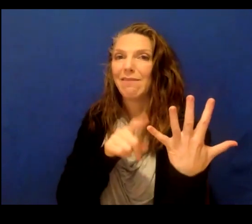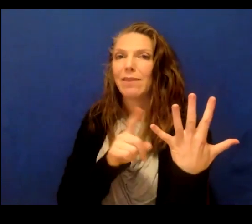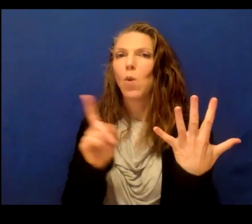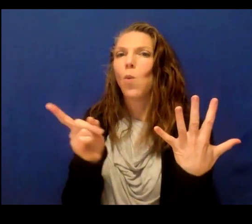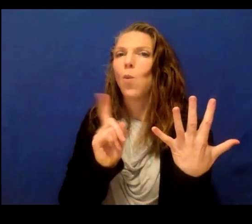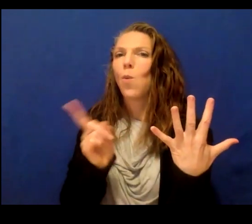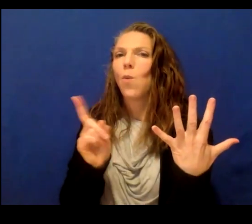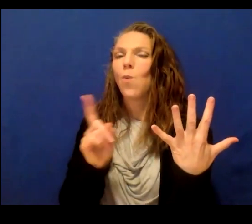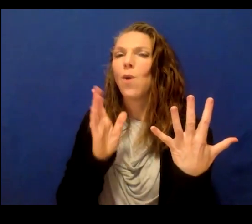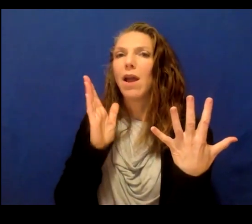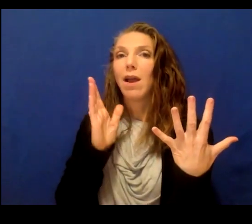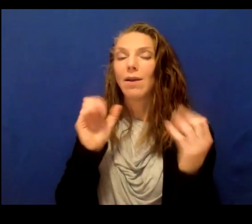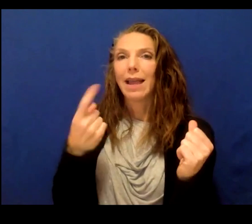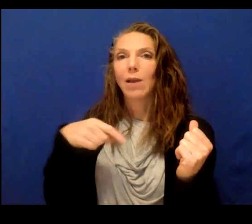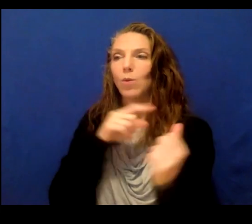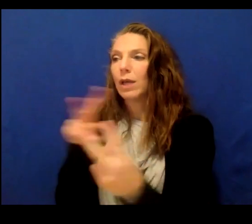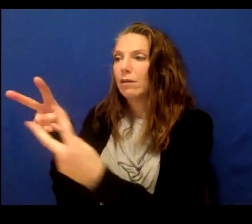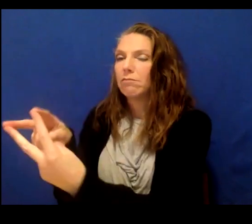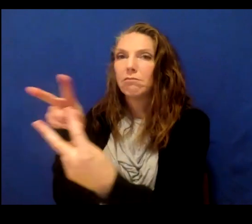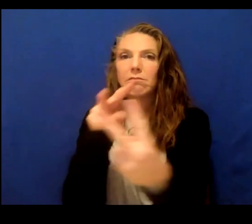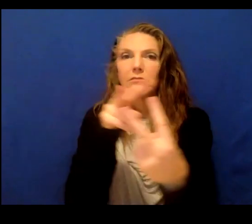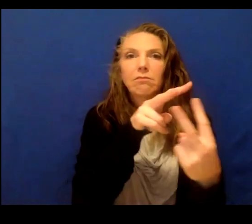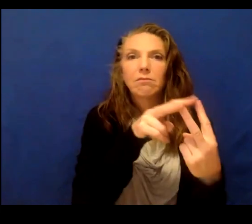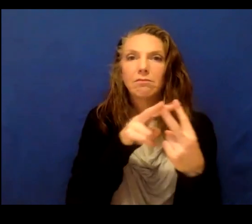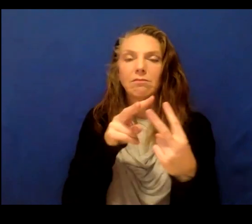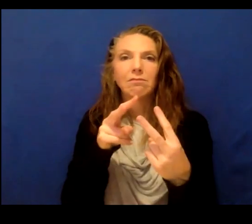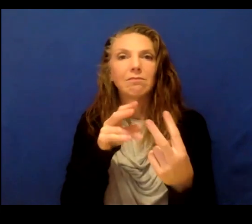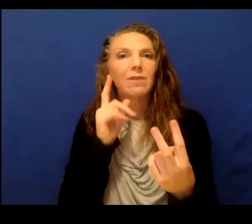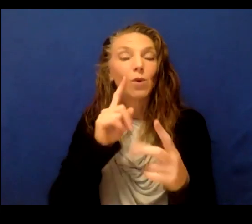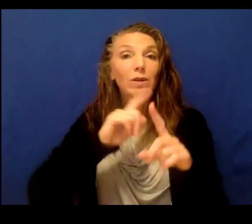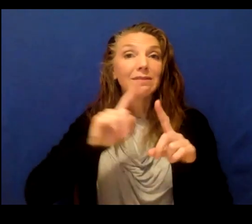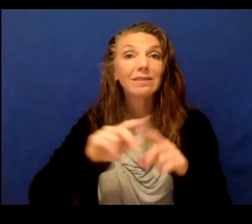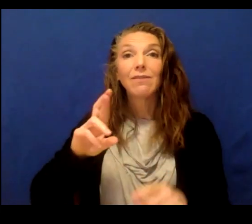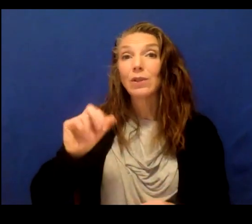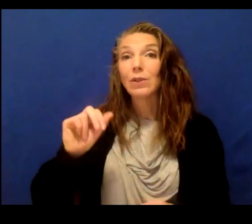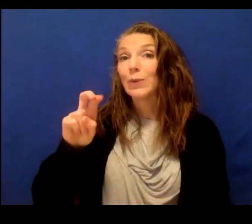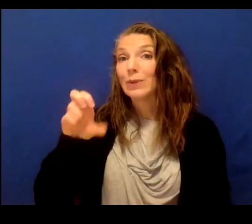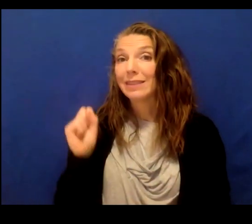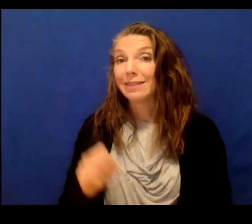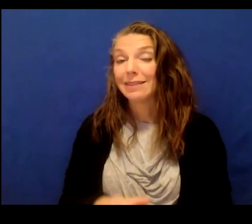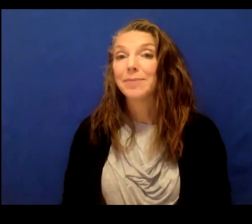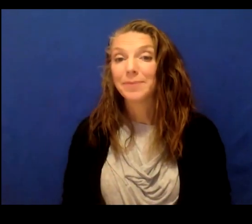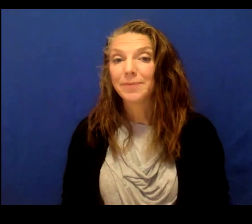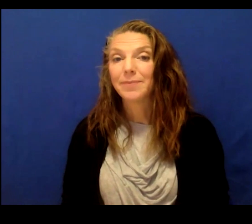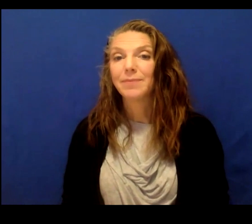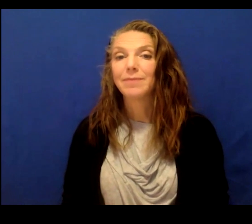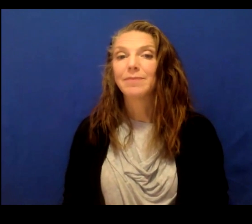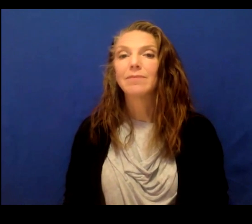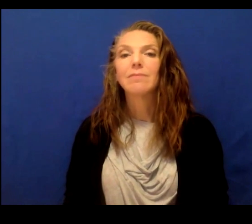are we going to have meaningful peer partnership opportunities throughout those routines as well? And we want